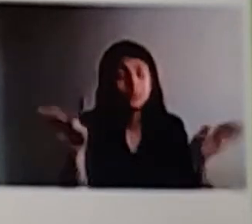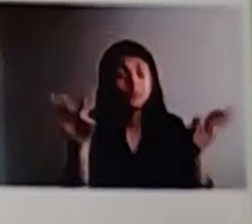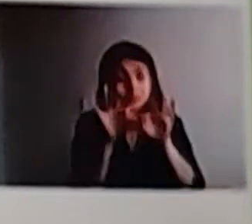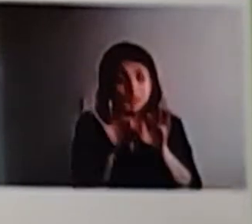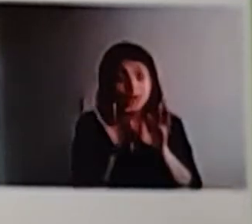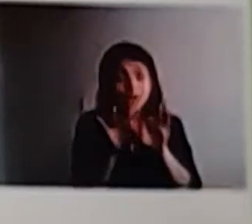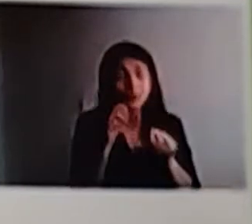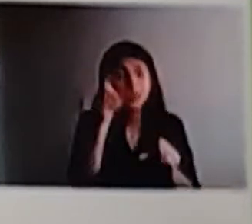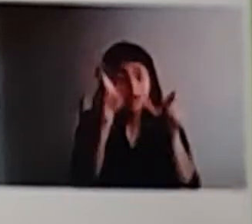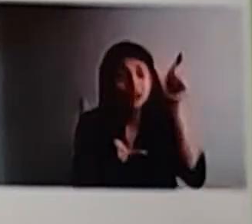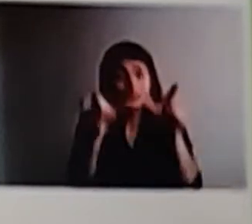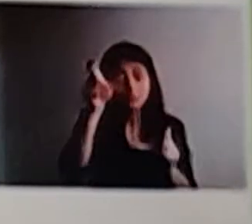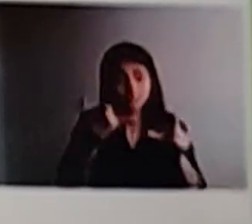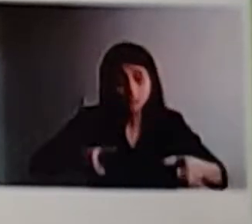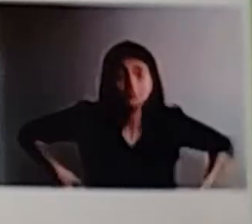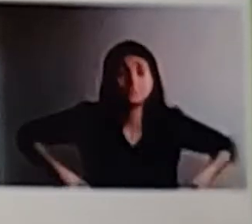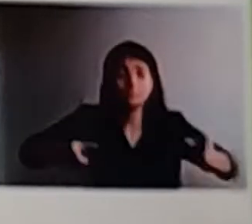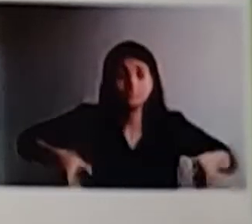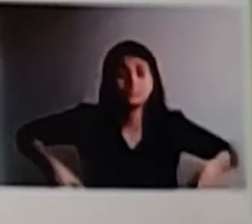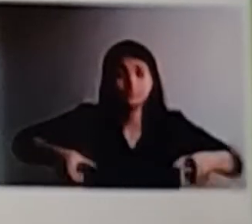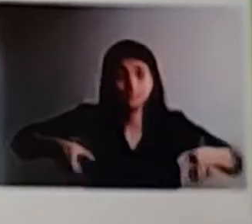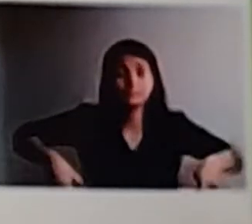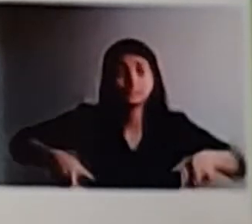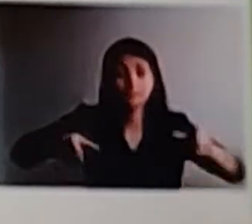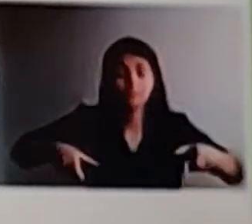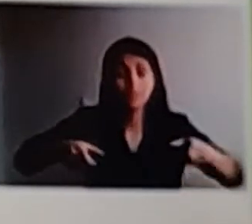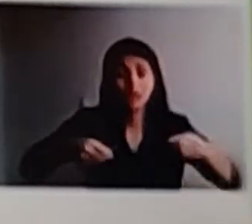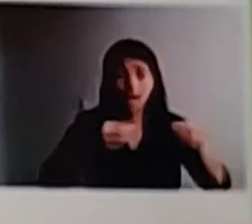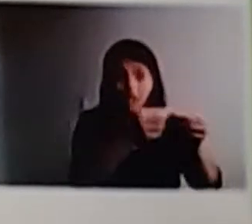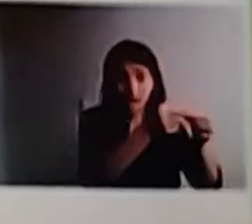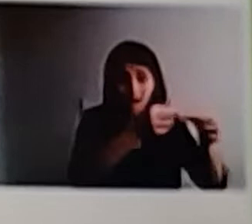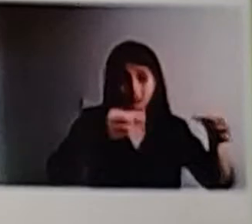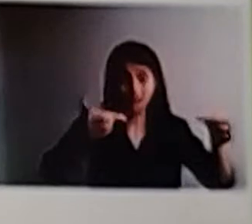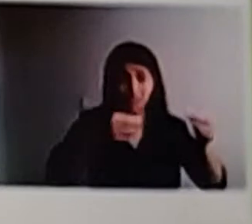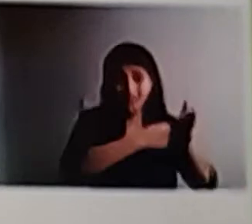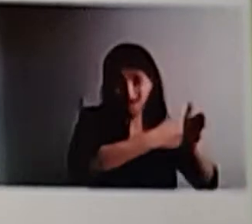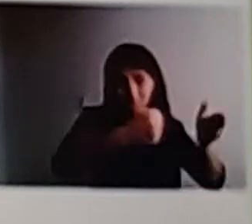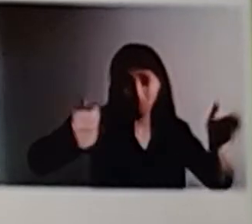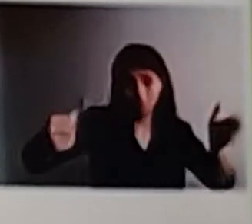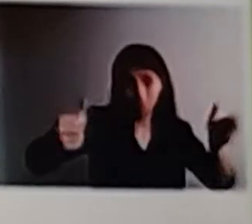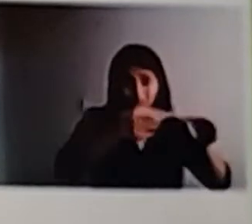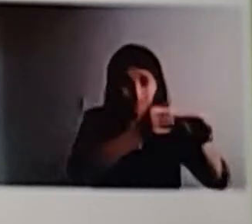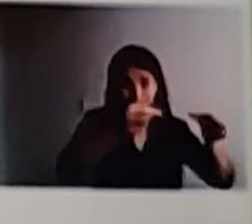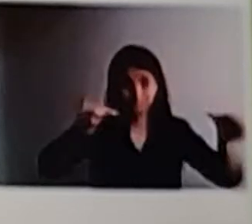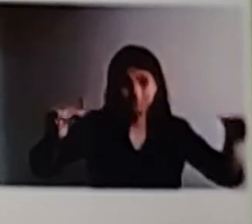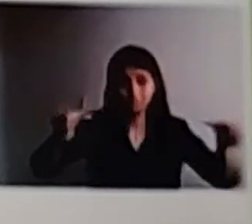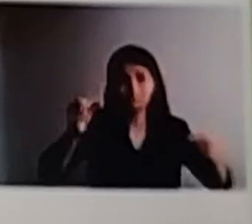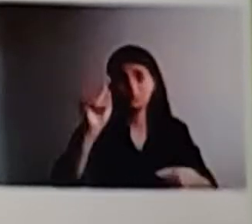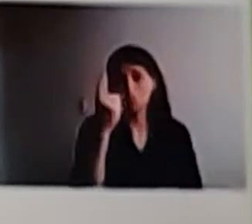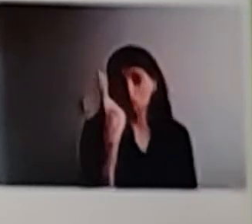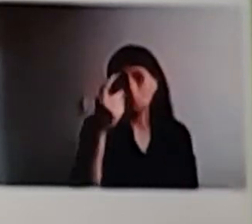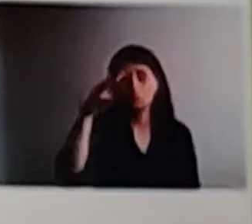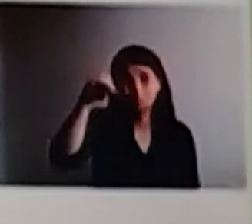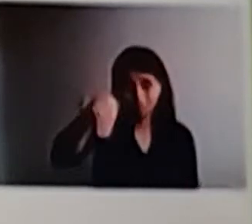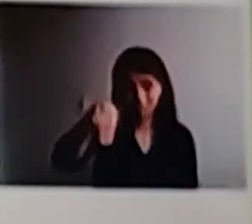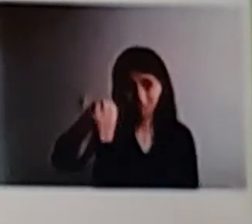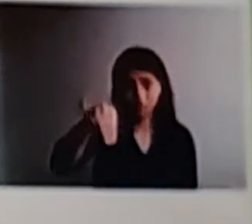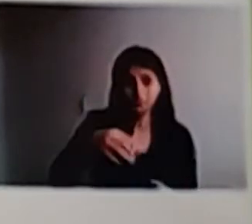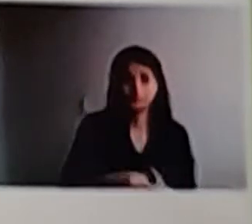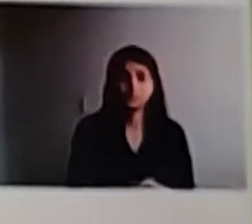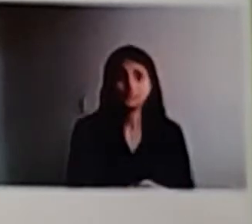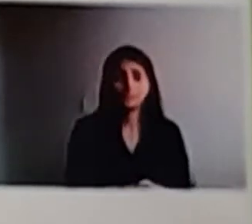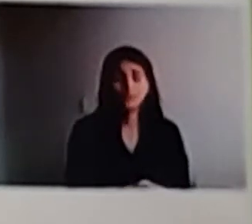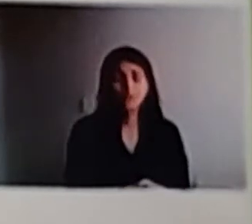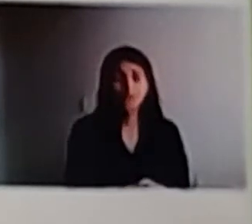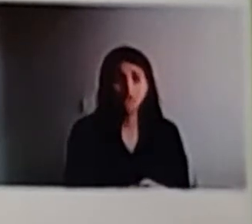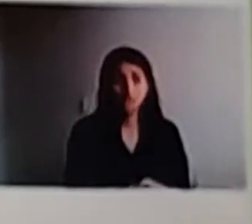the wideness of the door, and it should open outside, so it doesn't open inside, so it will not take